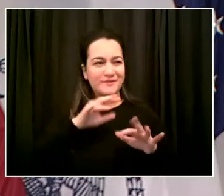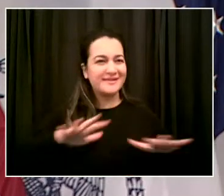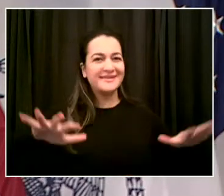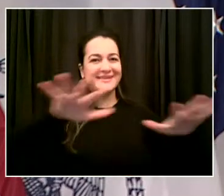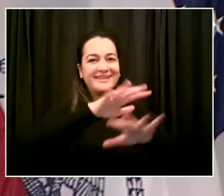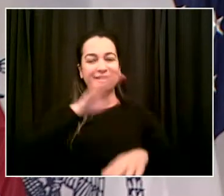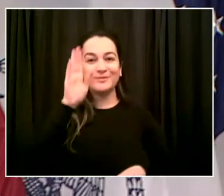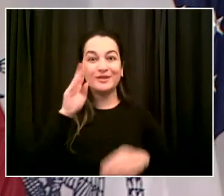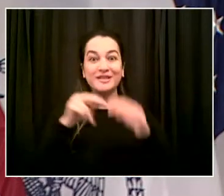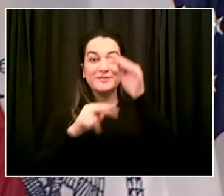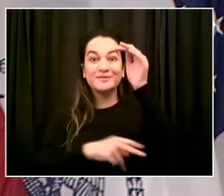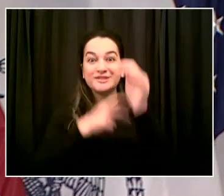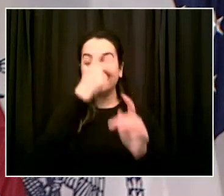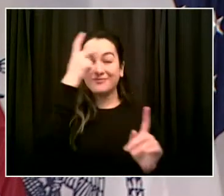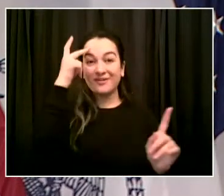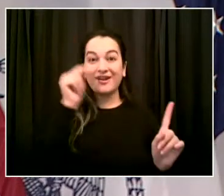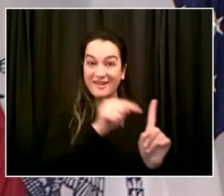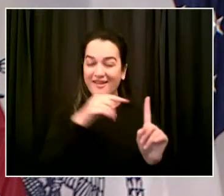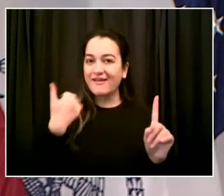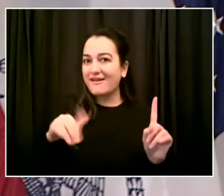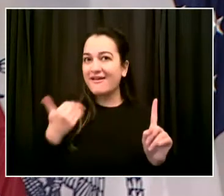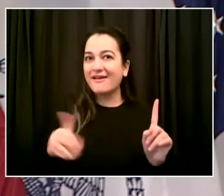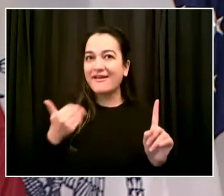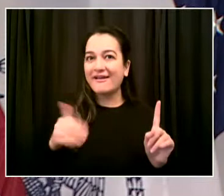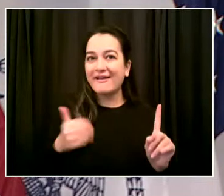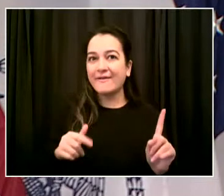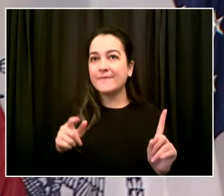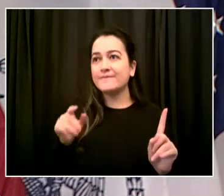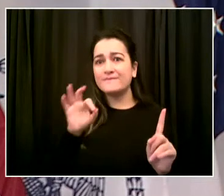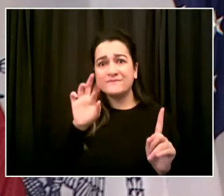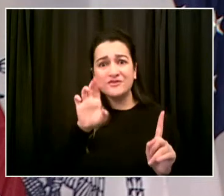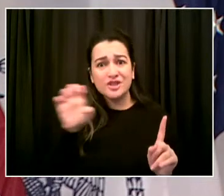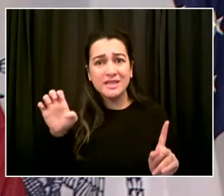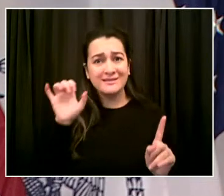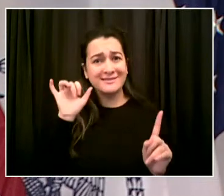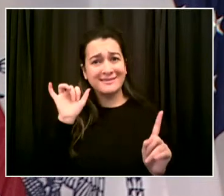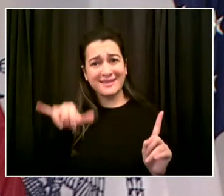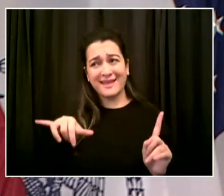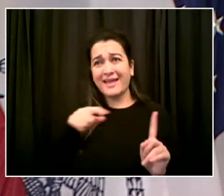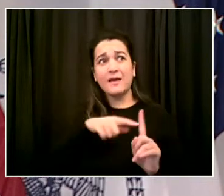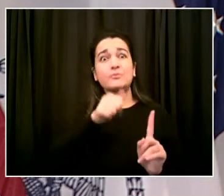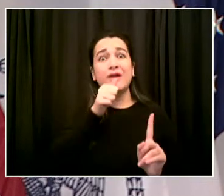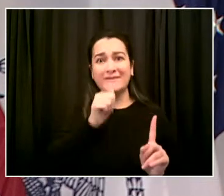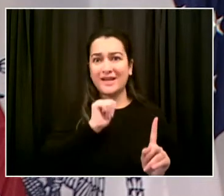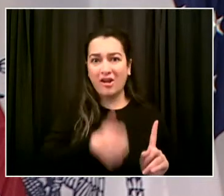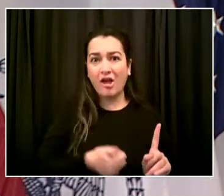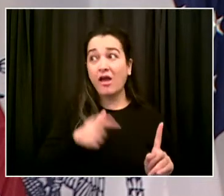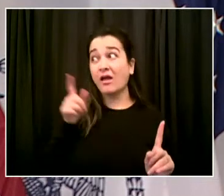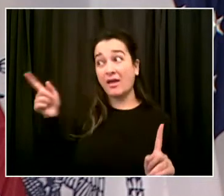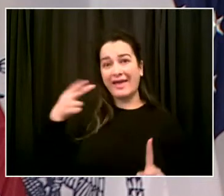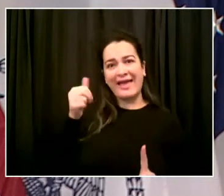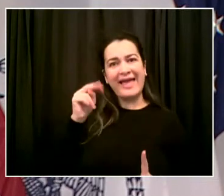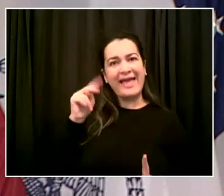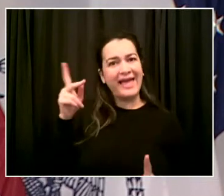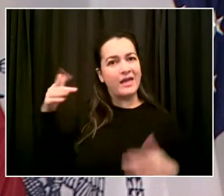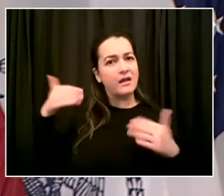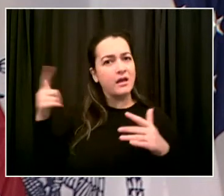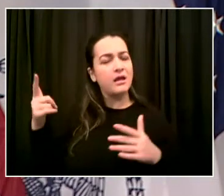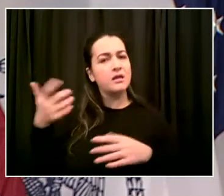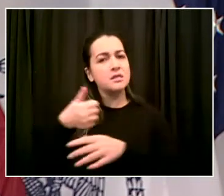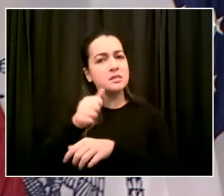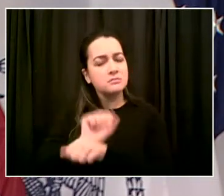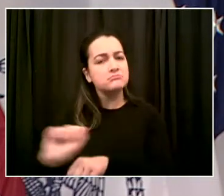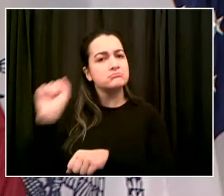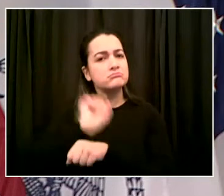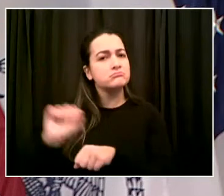enclave. Hank fought for an inclusive park, even though many didn't want to see it that way. He led the effort with other